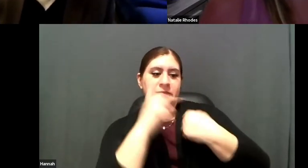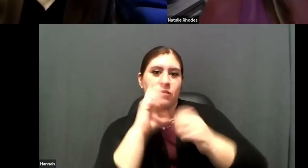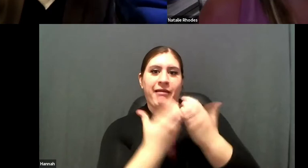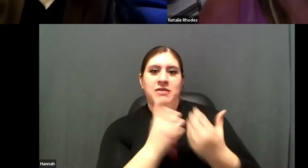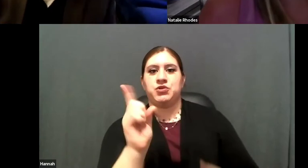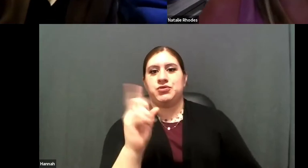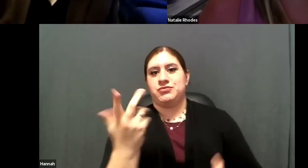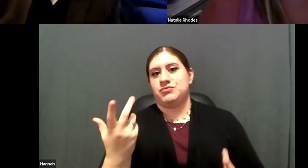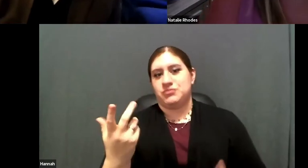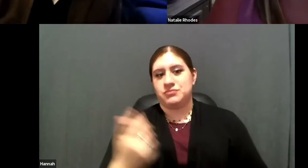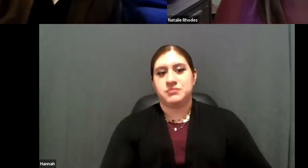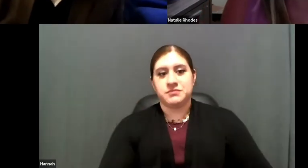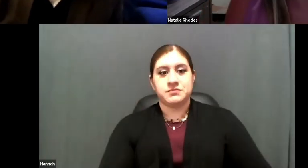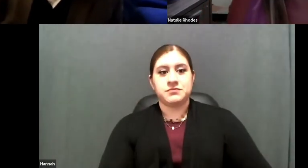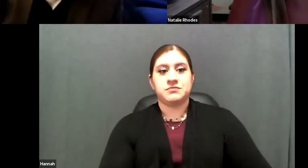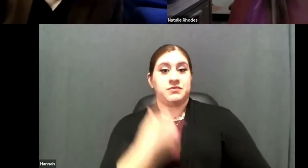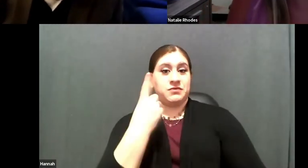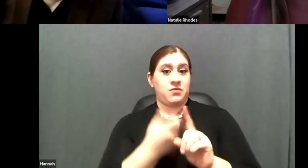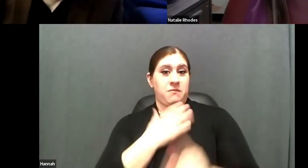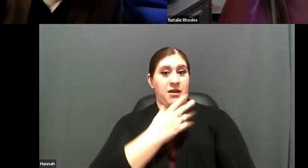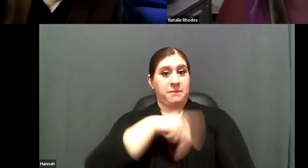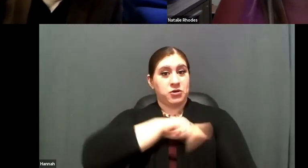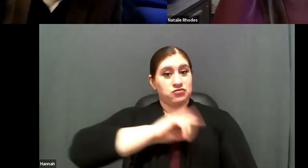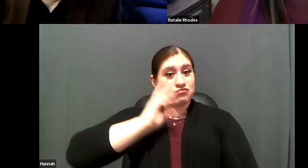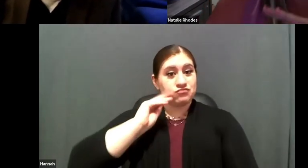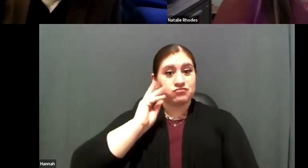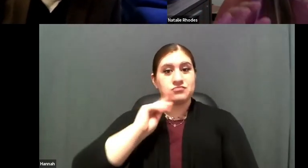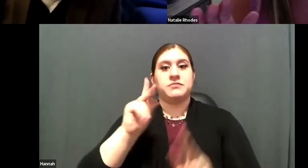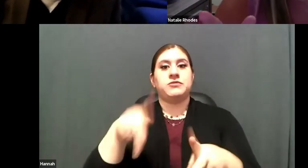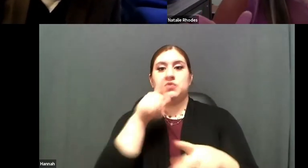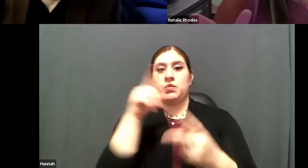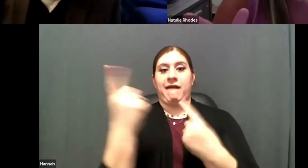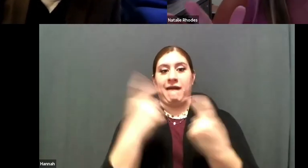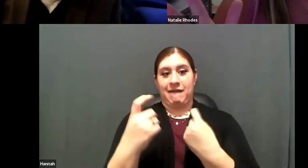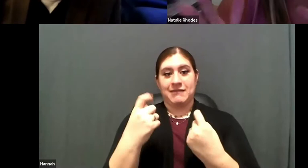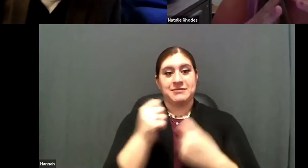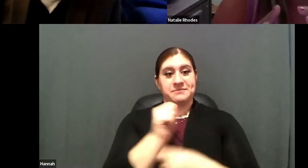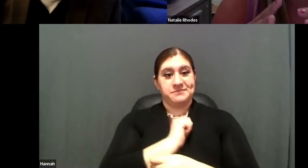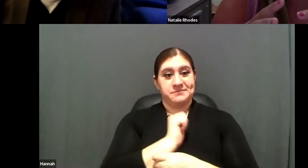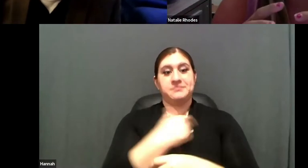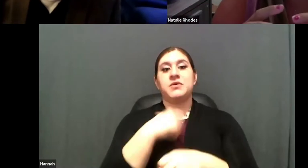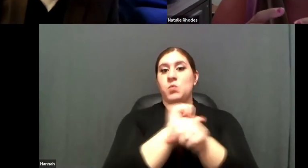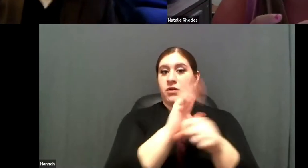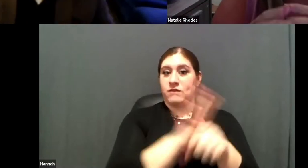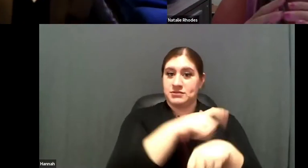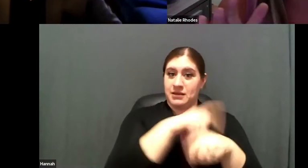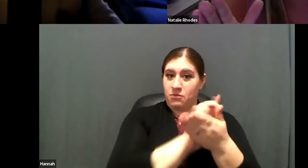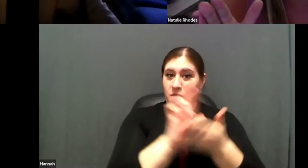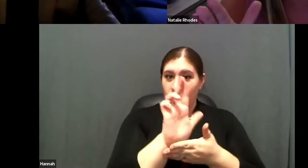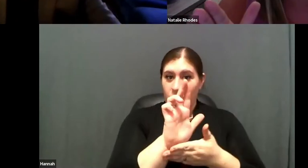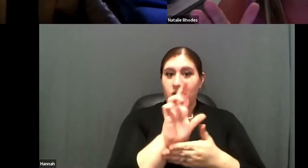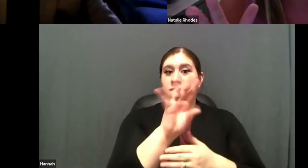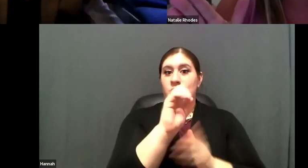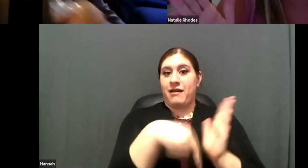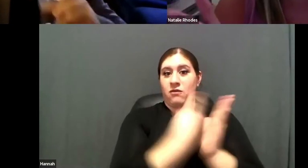Right. Speaking from personal experience to the person who asked this question, I work full-time at Lamar University 40 hours a